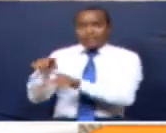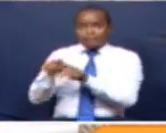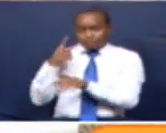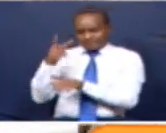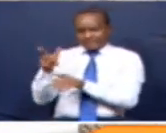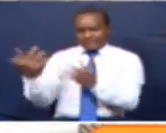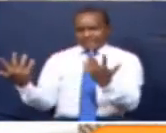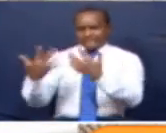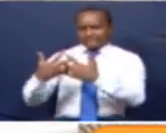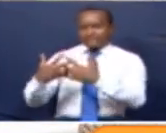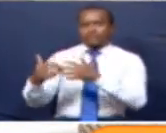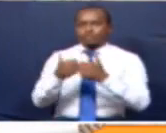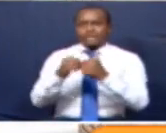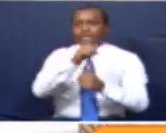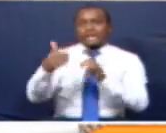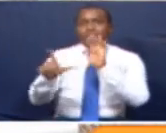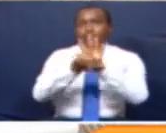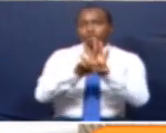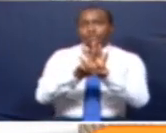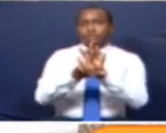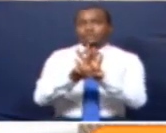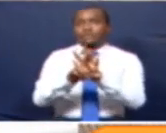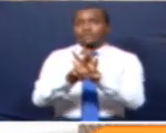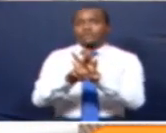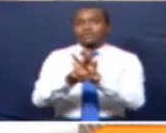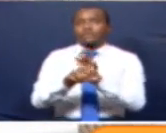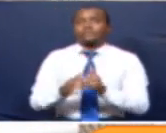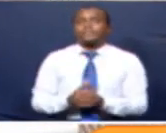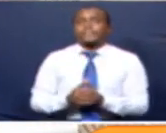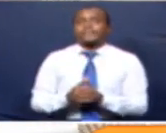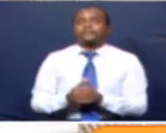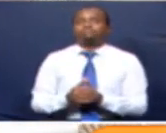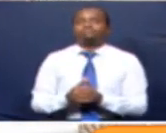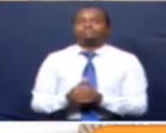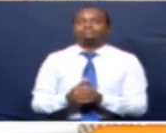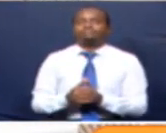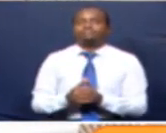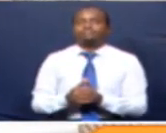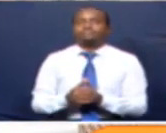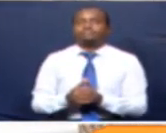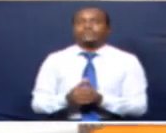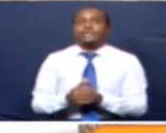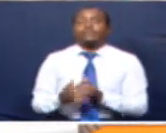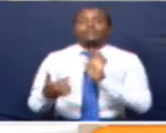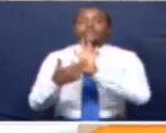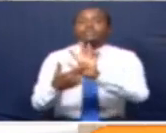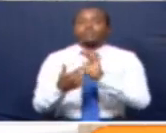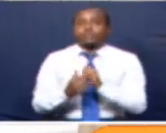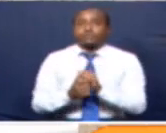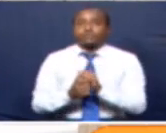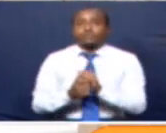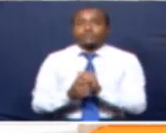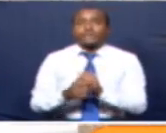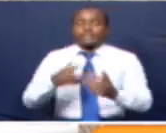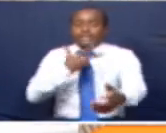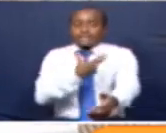to challenge other pieces of legislation that do carry mandatory sentences, mm-hmm. or with some, for example, the Narcotics